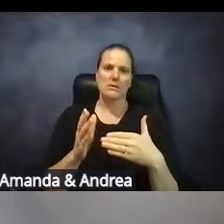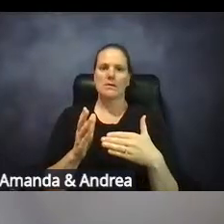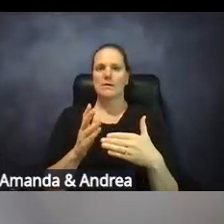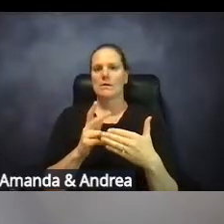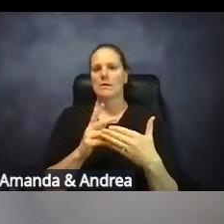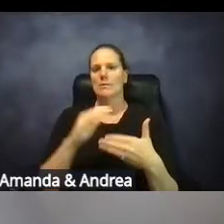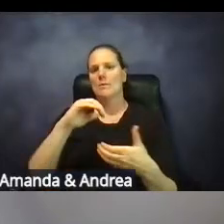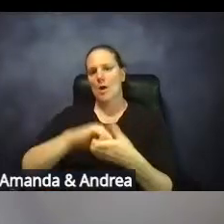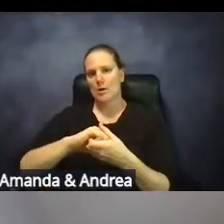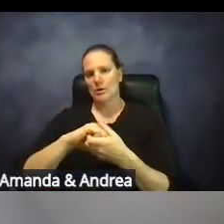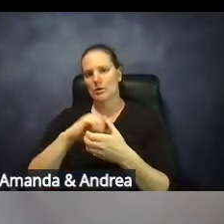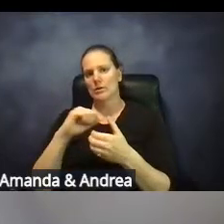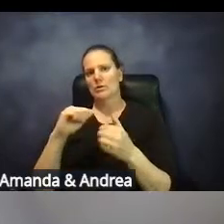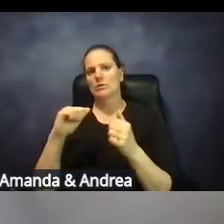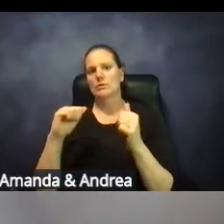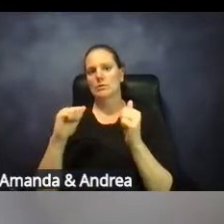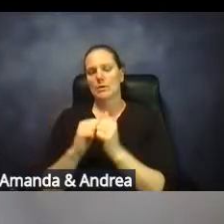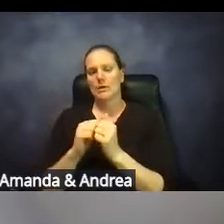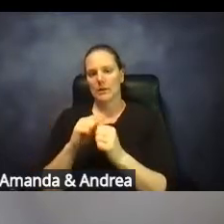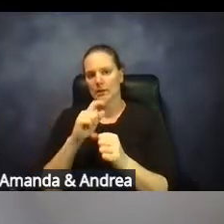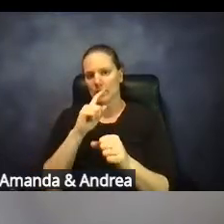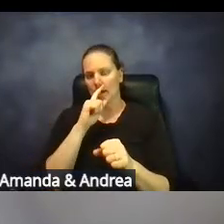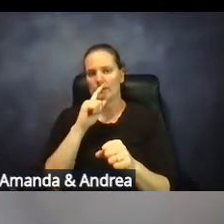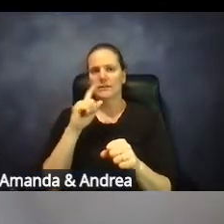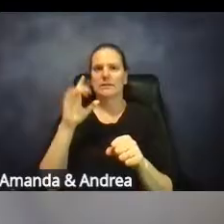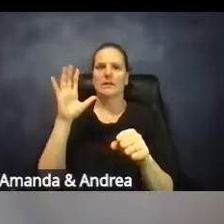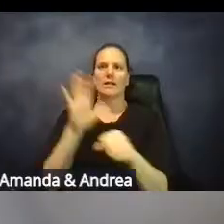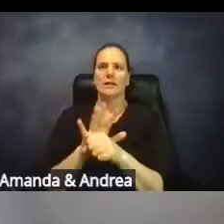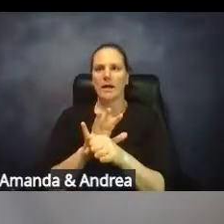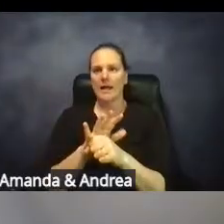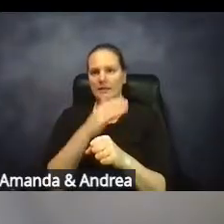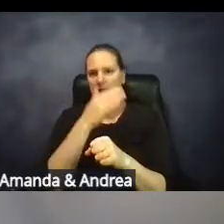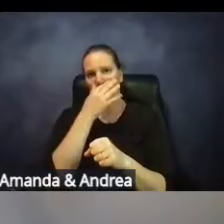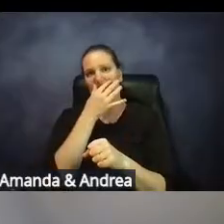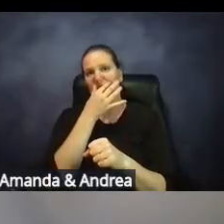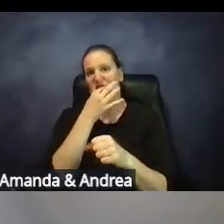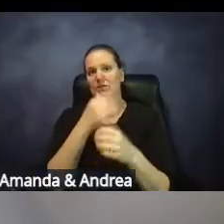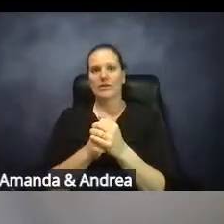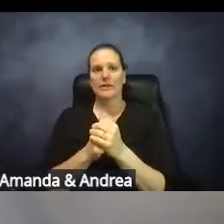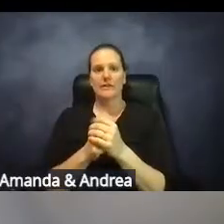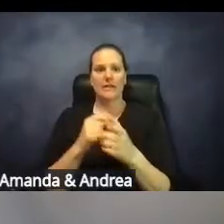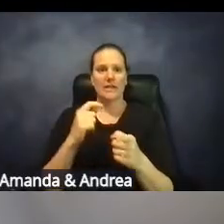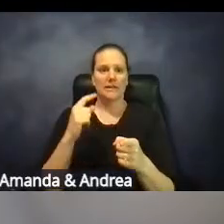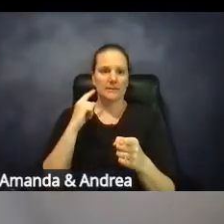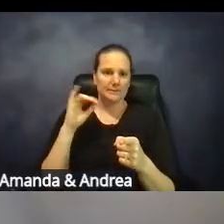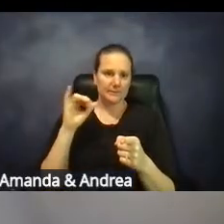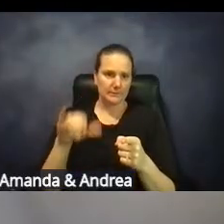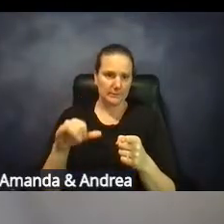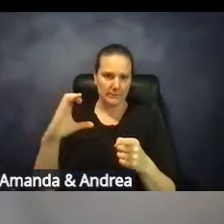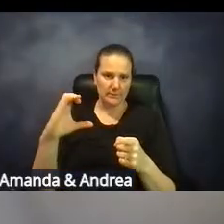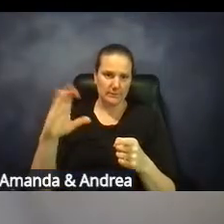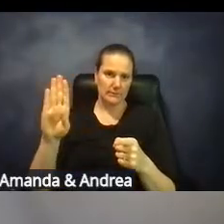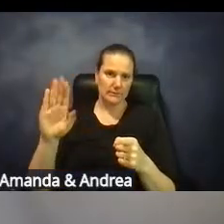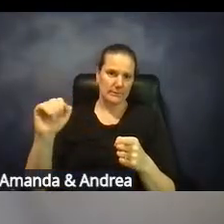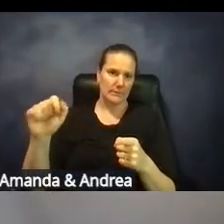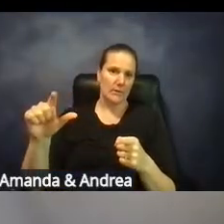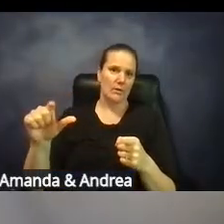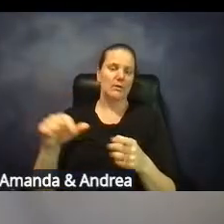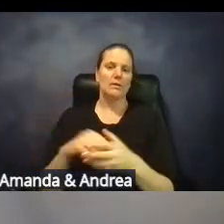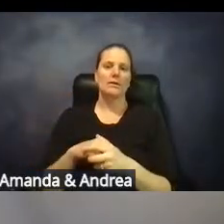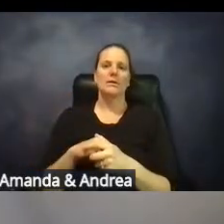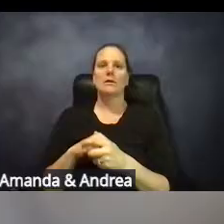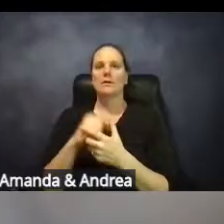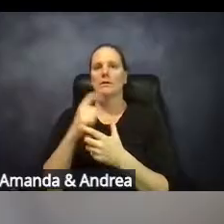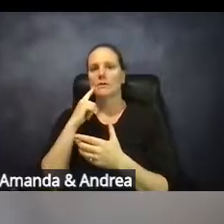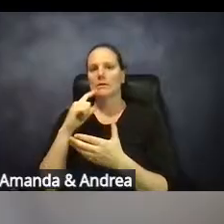accountable to the commitments and recommendations that were made by the CBAG. So I just kind of wanted to highlight